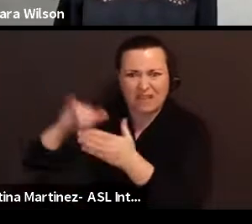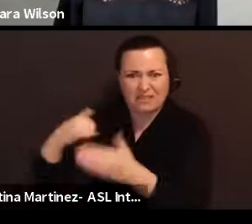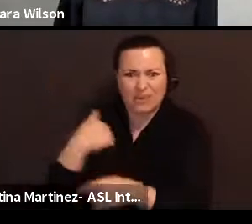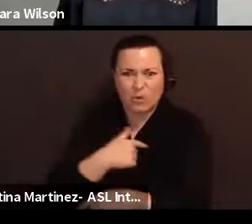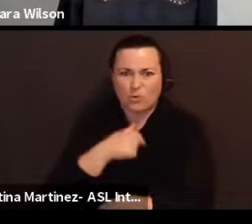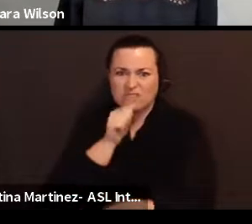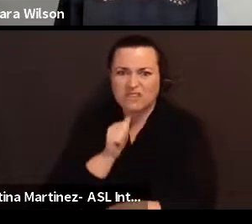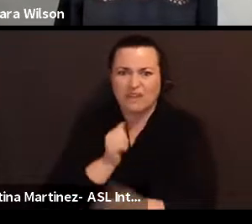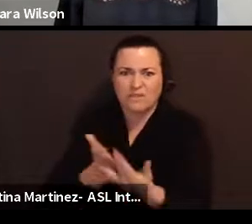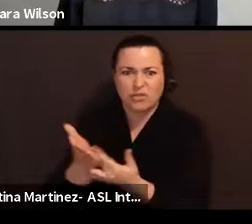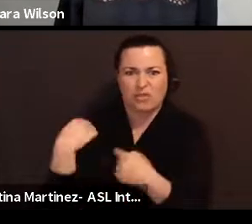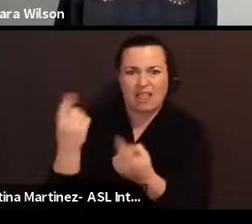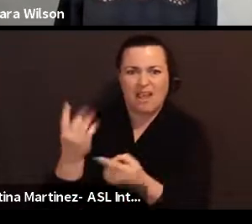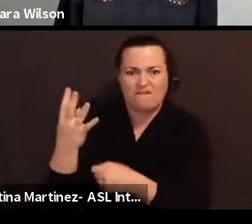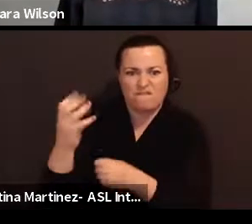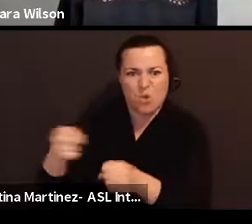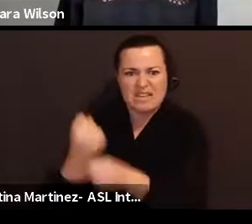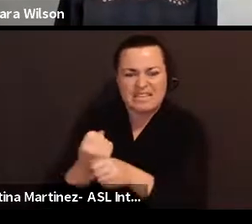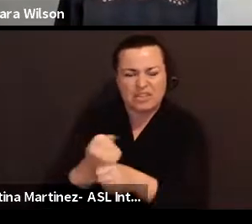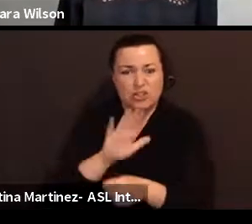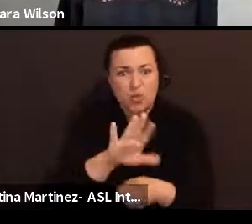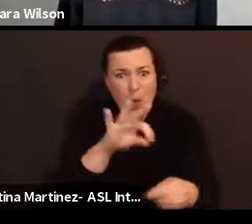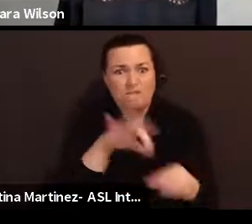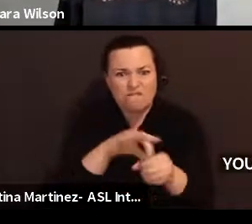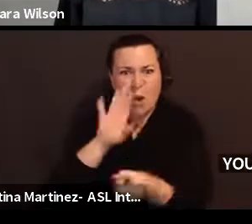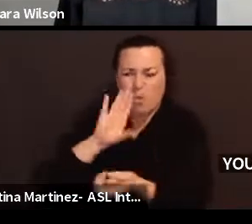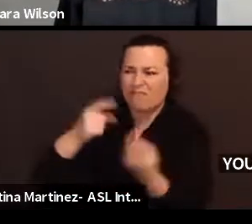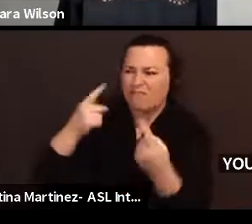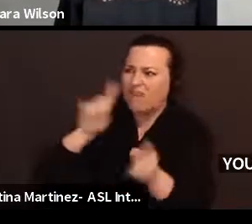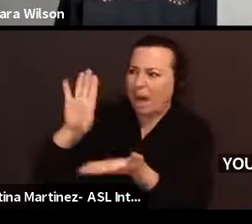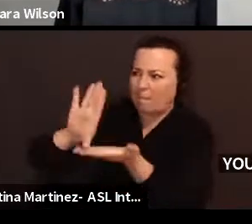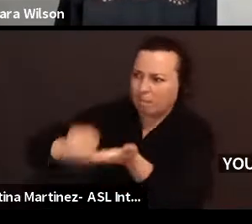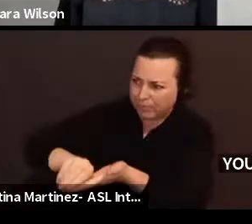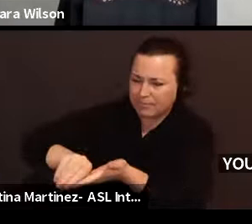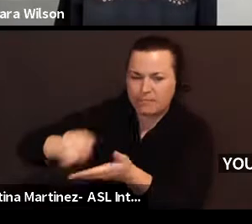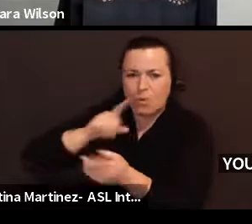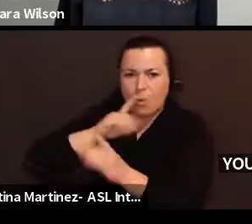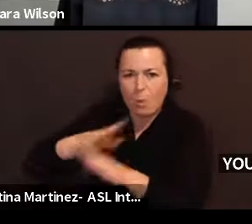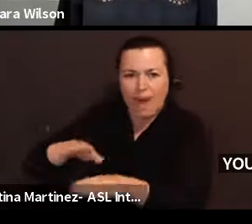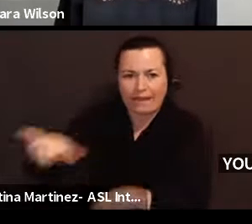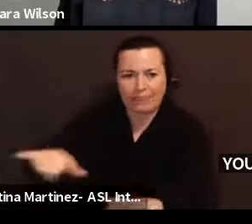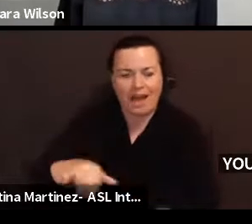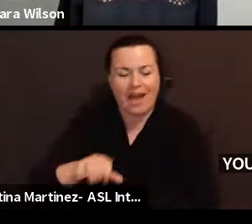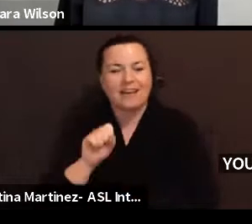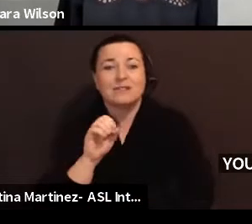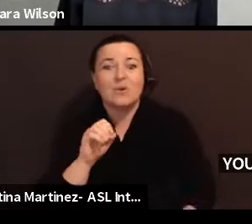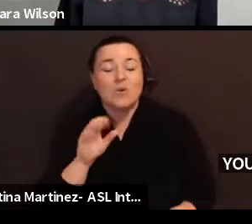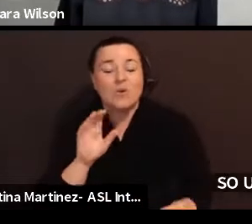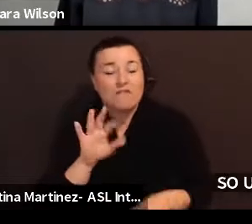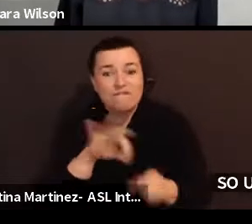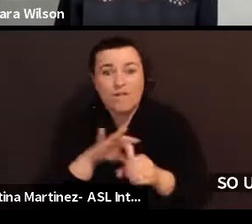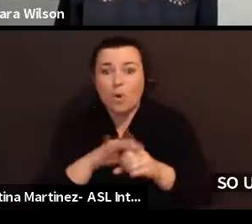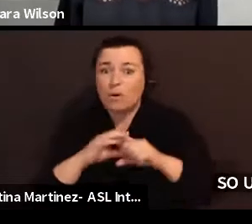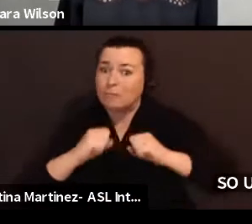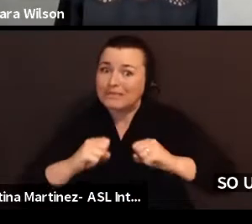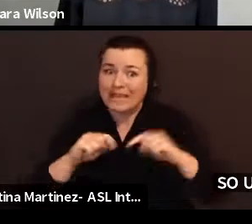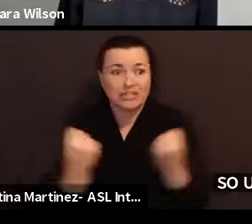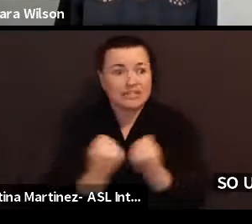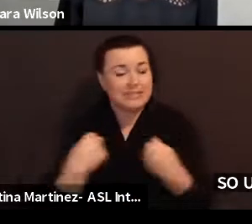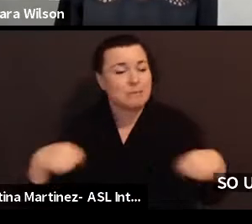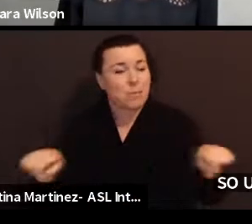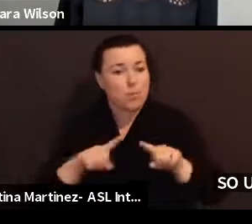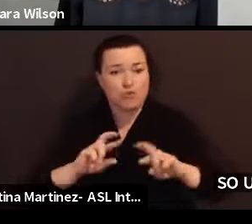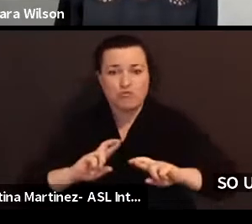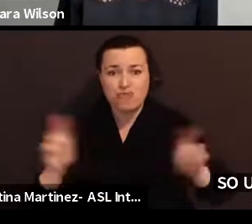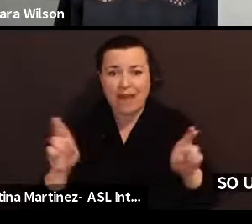4 years. So understand that your voter protection team is ready. I set out at the beginning of this mission to